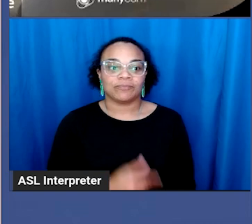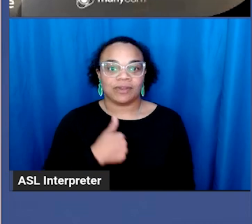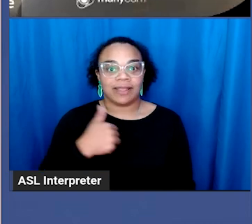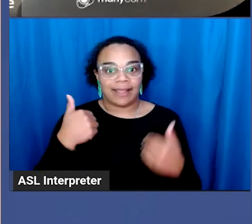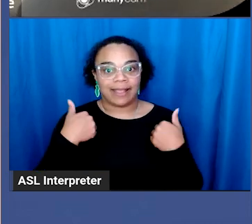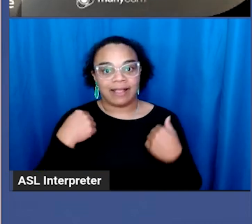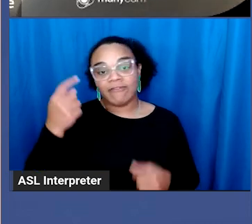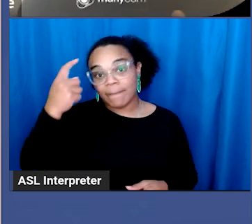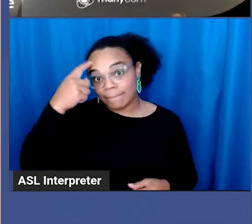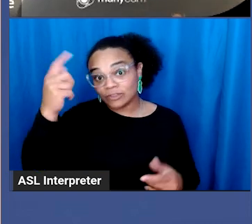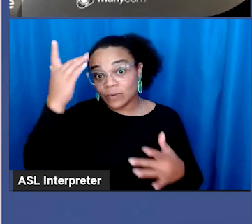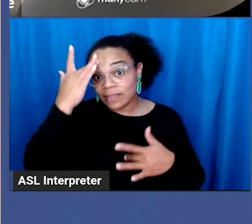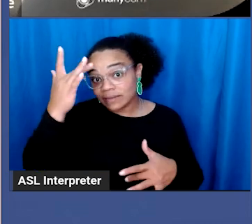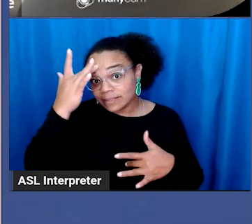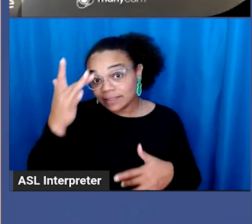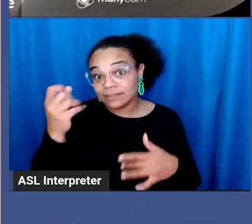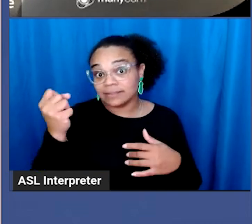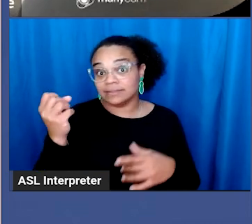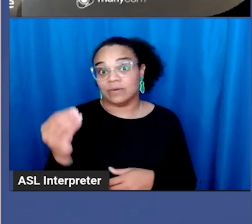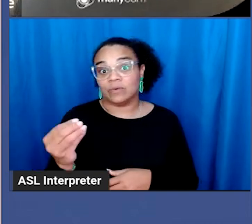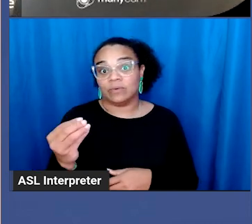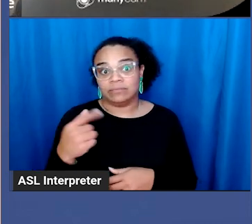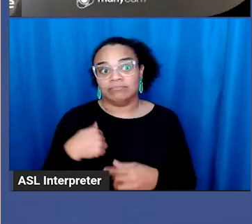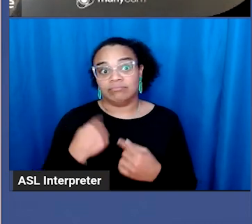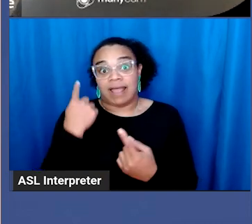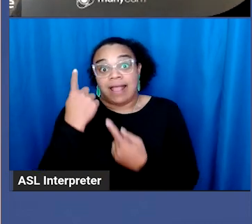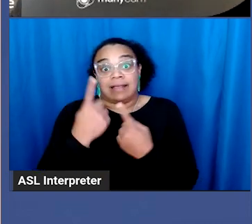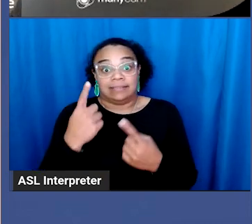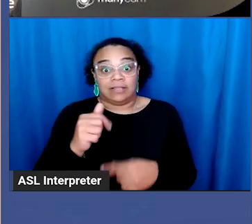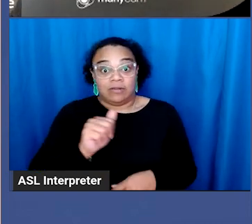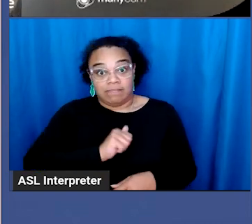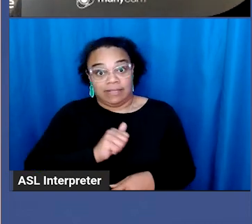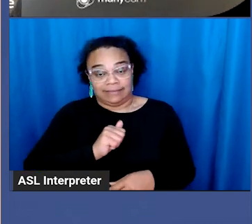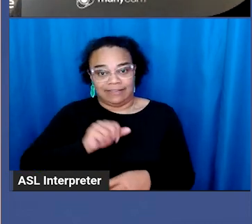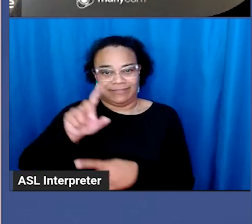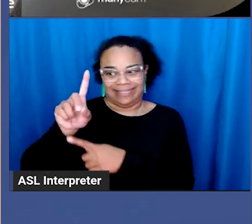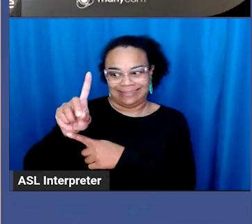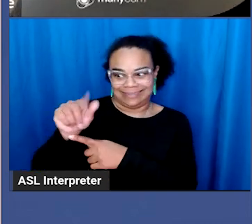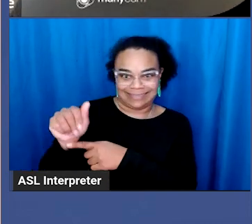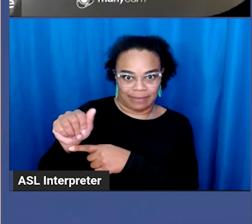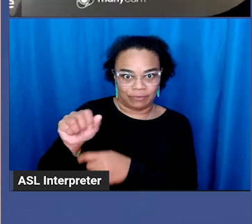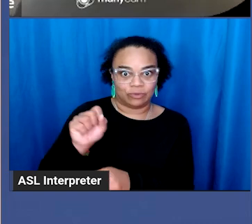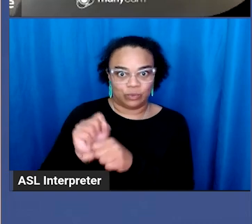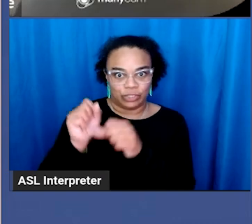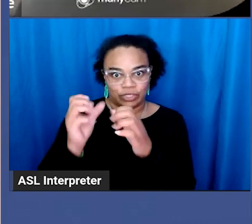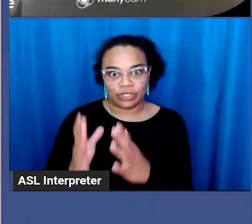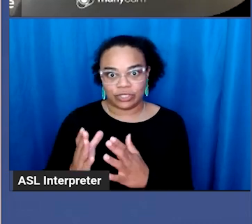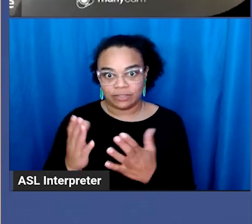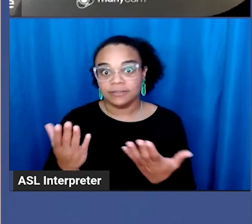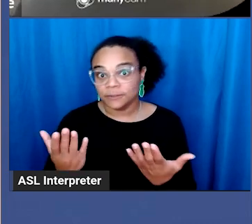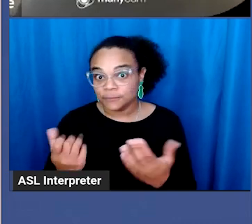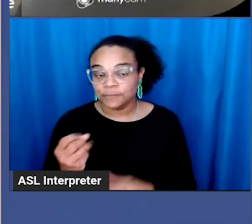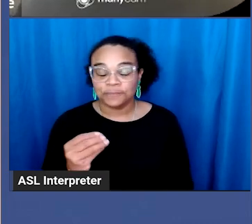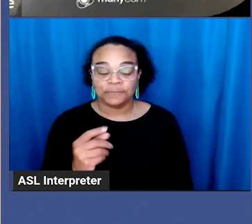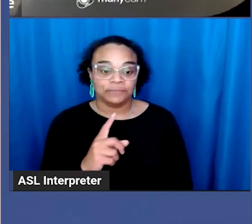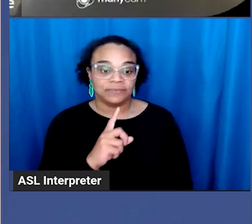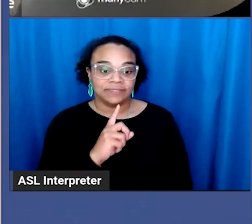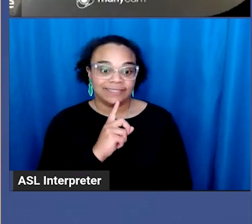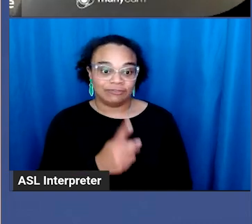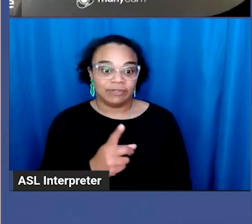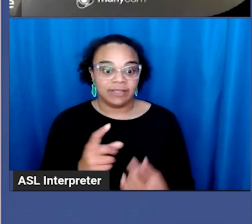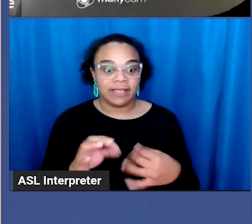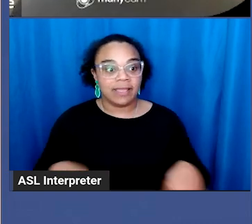mental illnesses, so it may I consider myself to be a disabled worker, and it really is